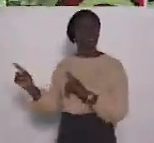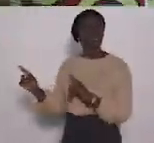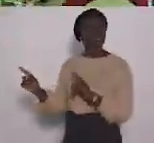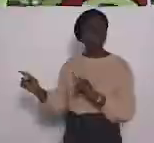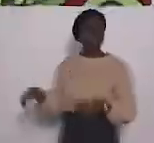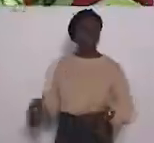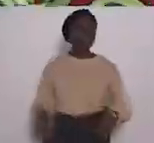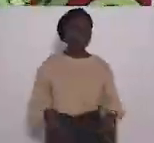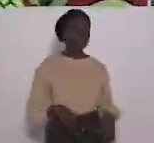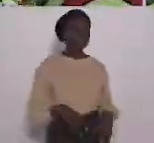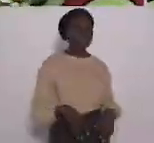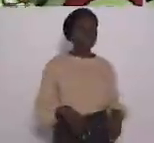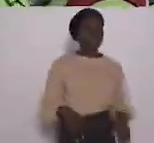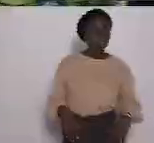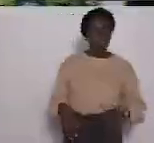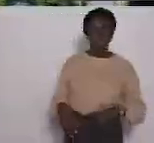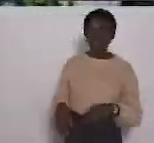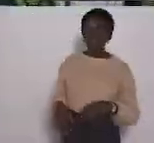everybody